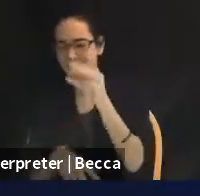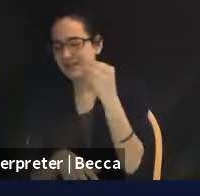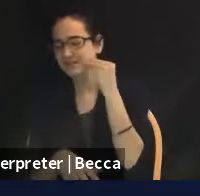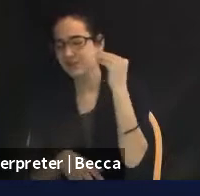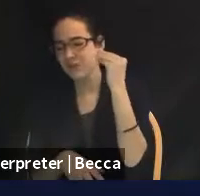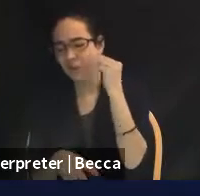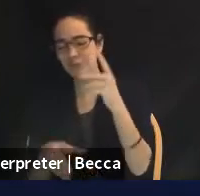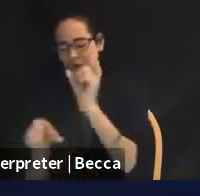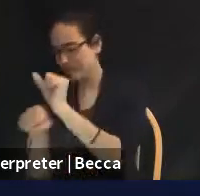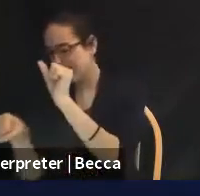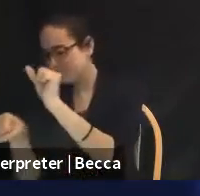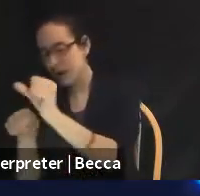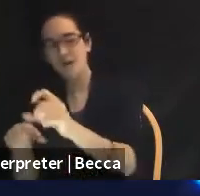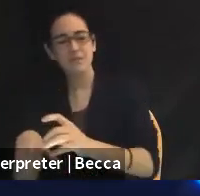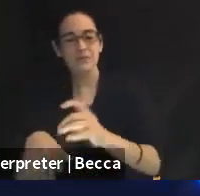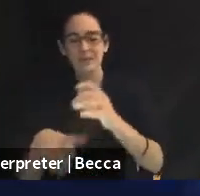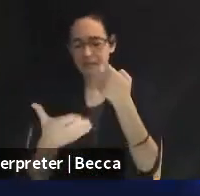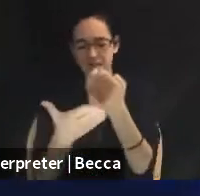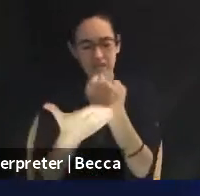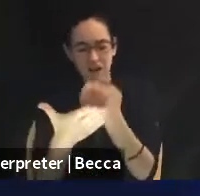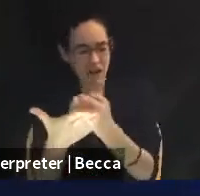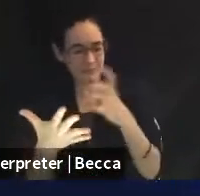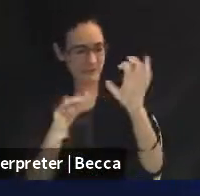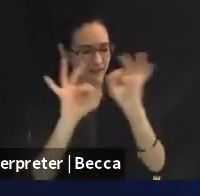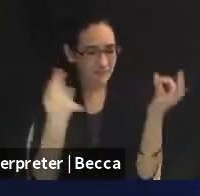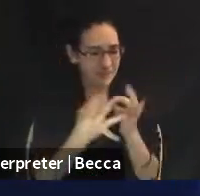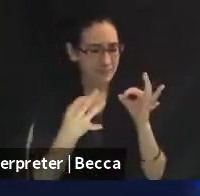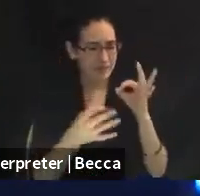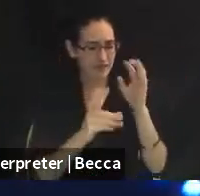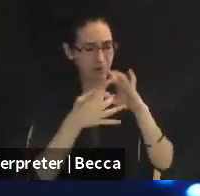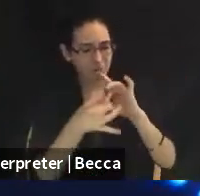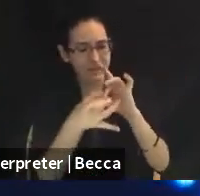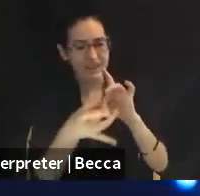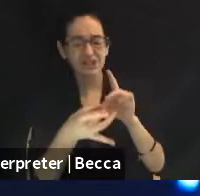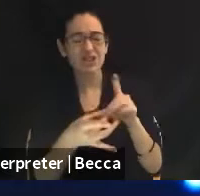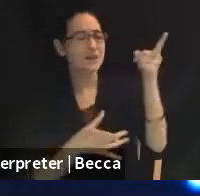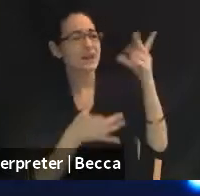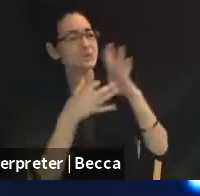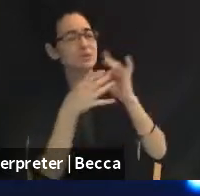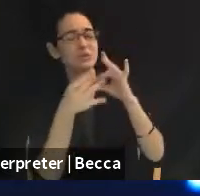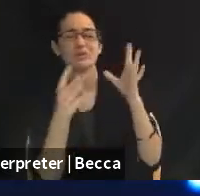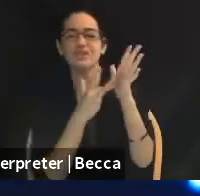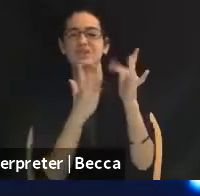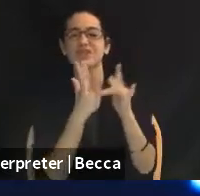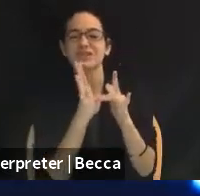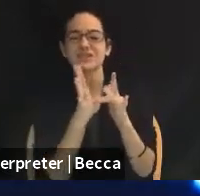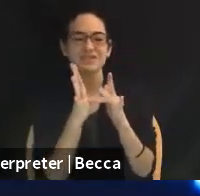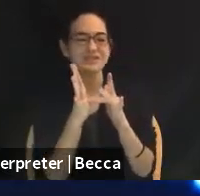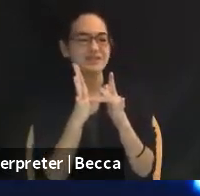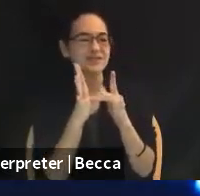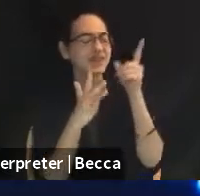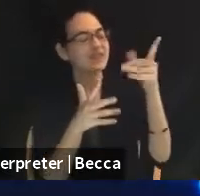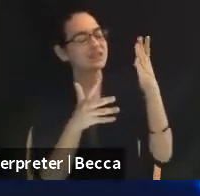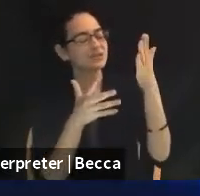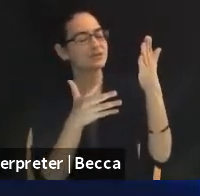our jobs, in the economy, in our families, in our relationships. And yet you say, Jesus, that you offer a hope